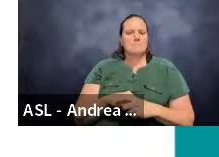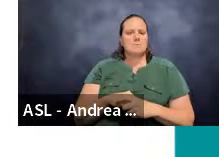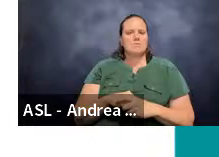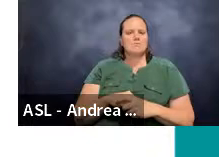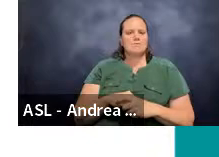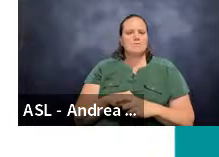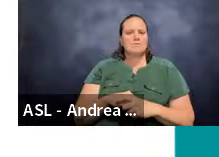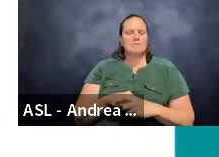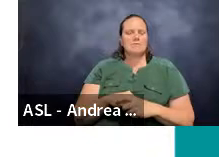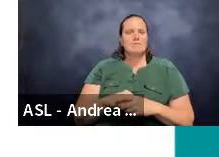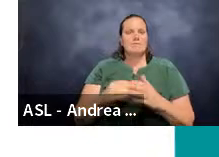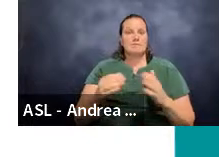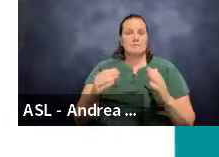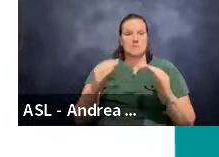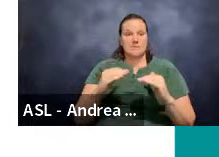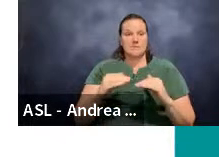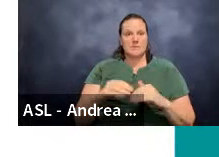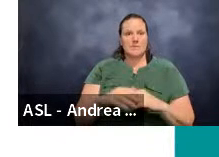Slide, please.